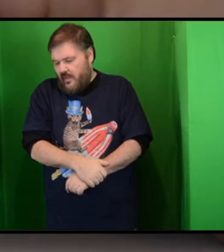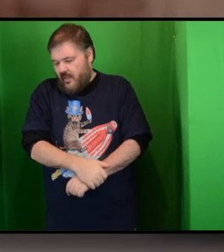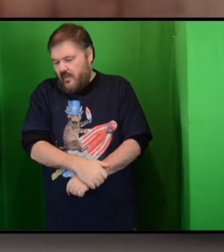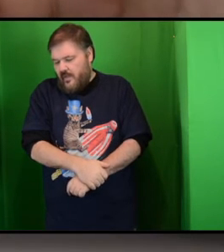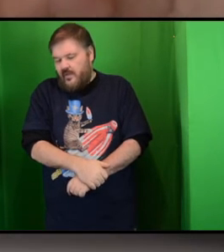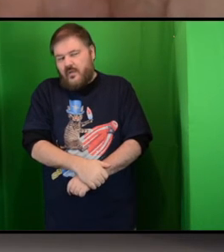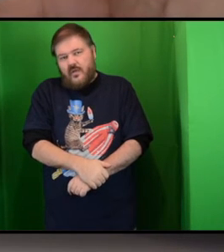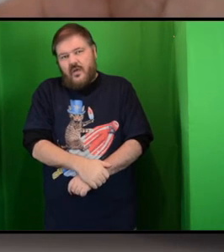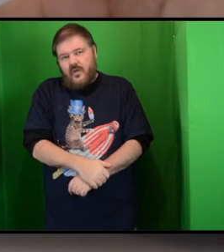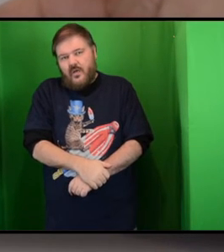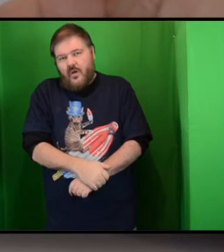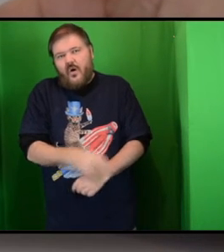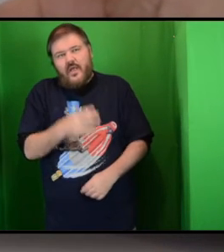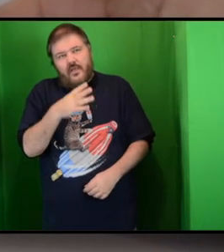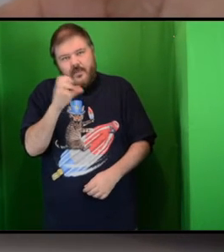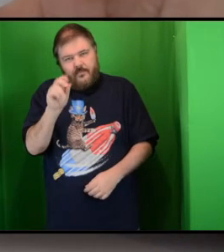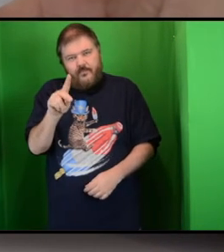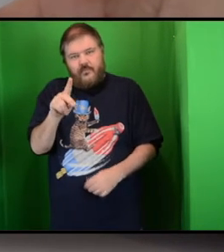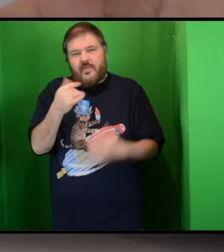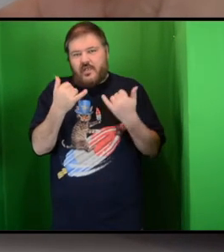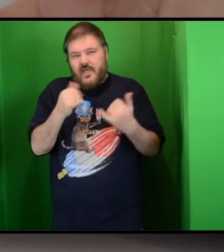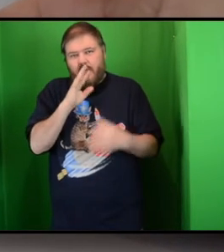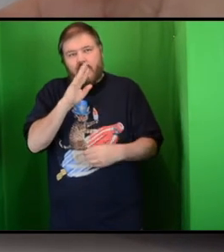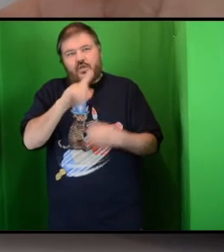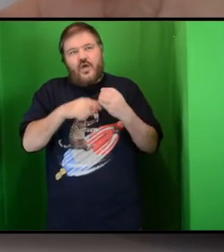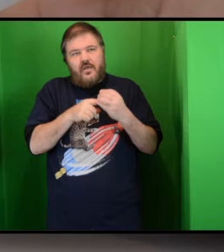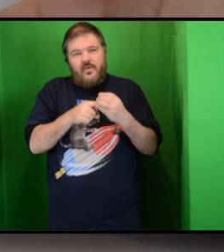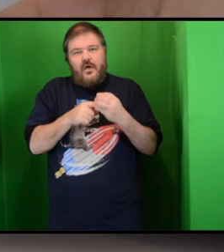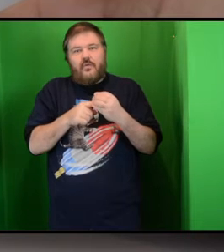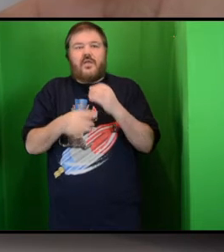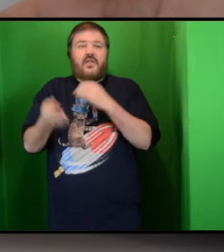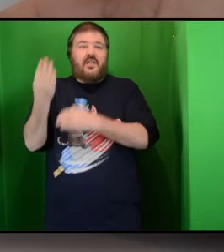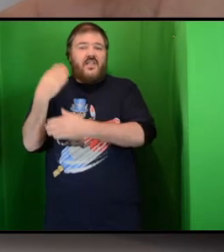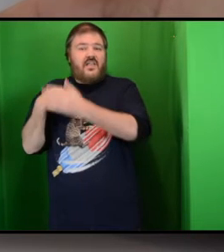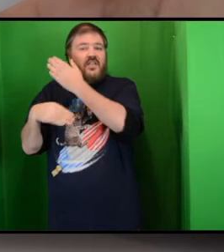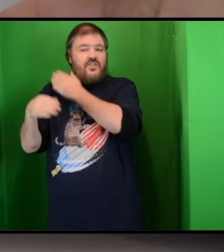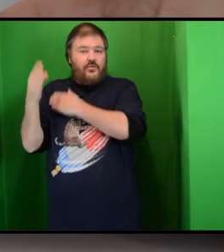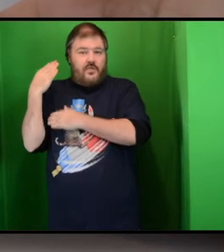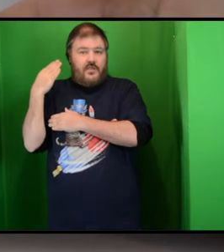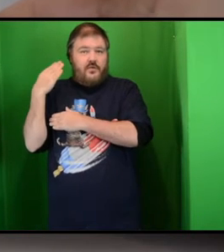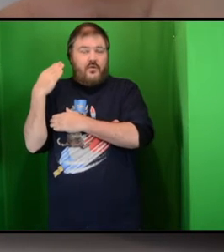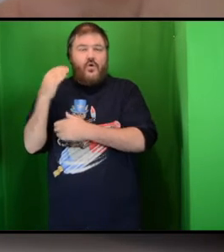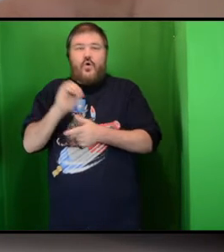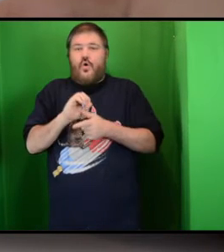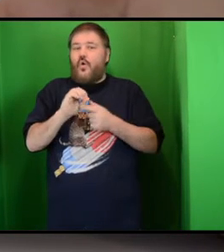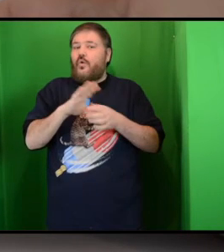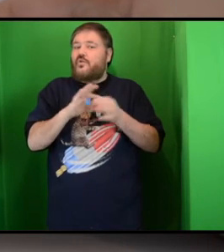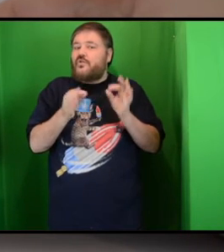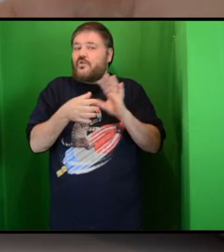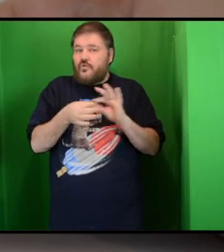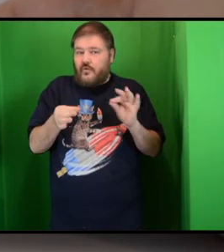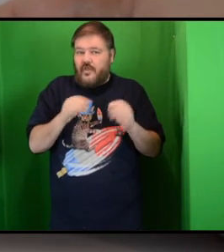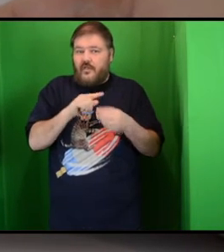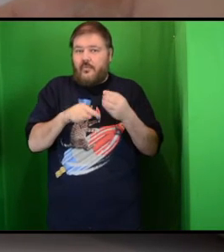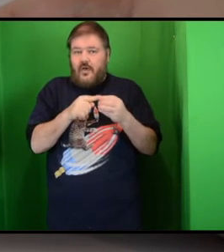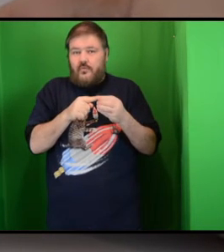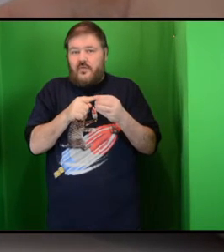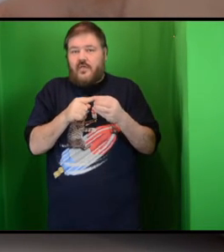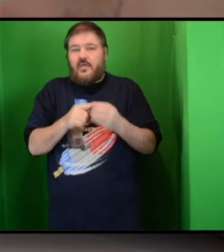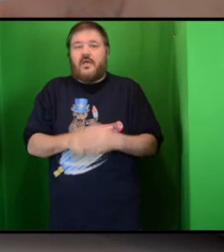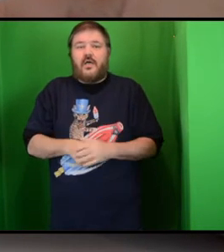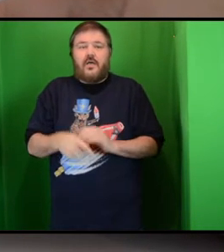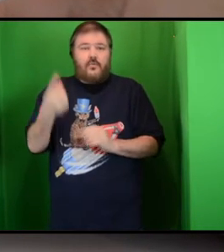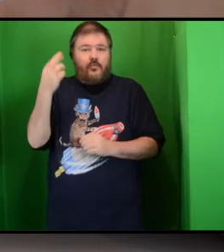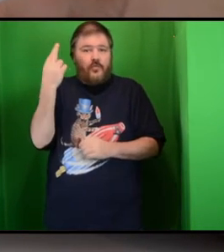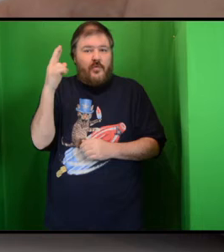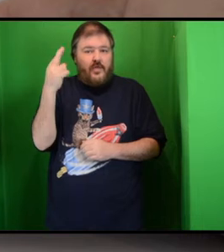I think if it was between the Transformers and the GoBots when I was younger, I think I favored the GoBots a lot. And one of the